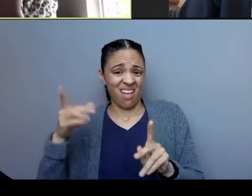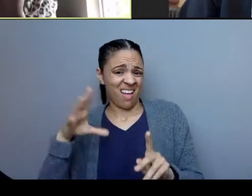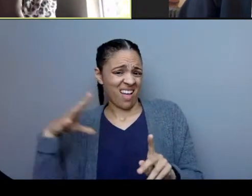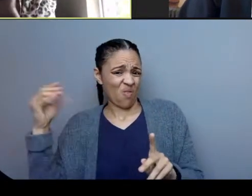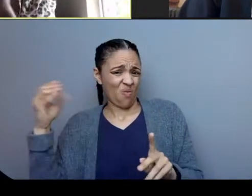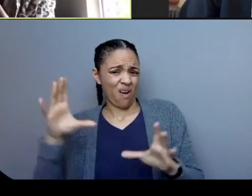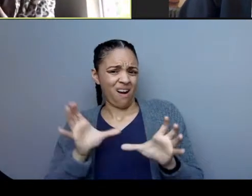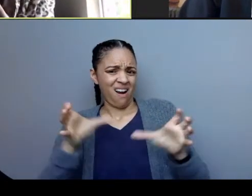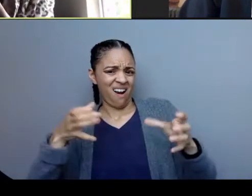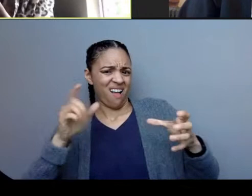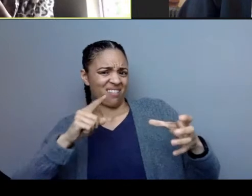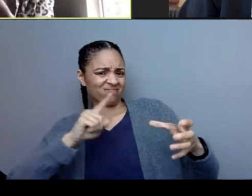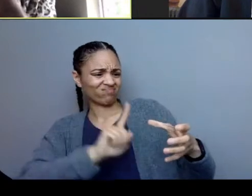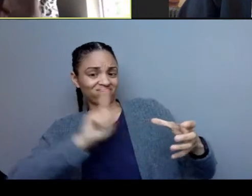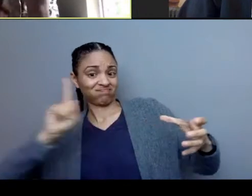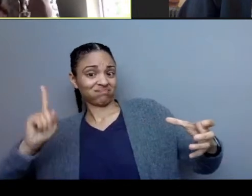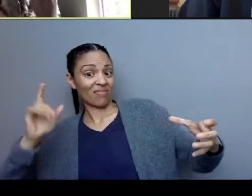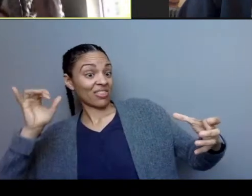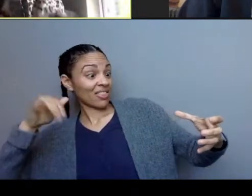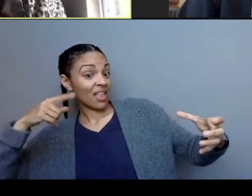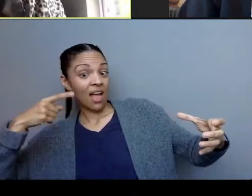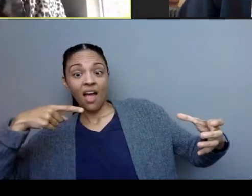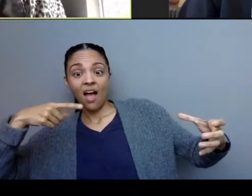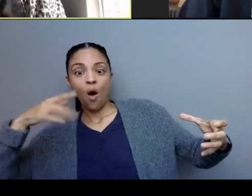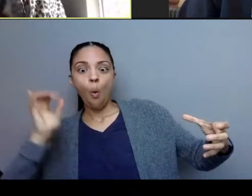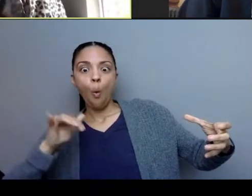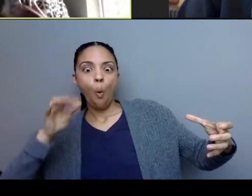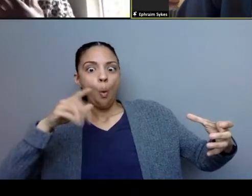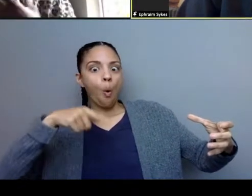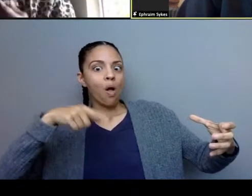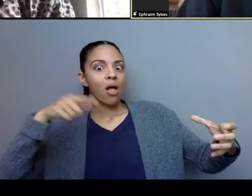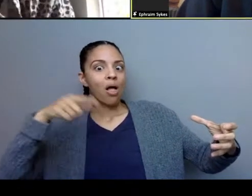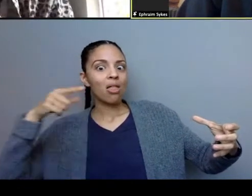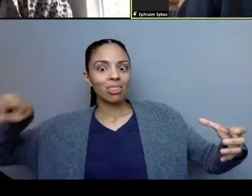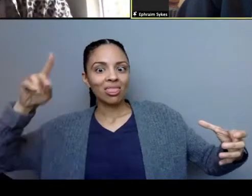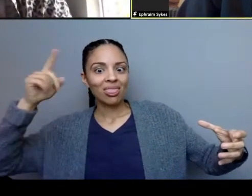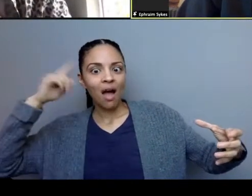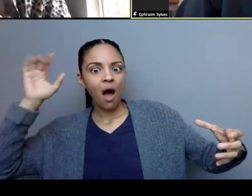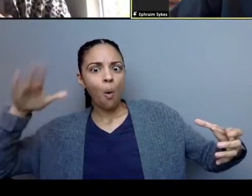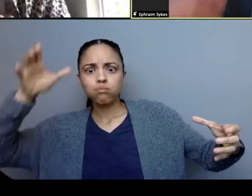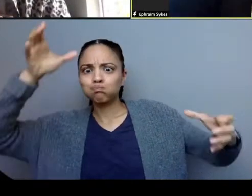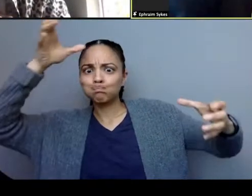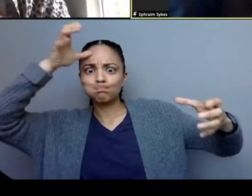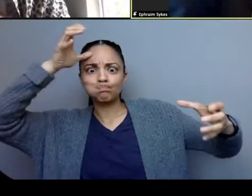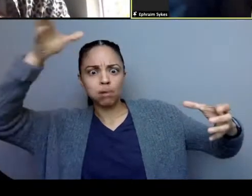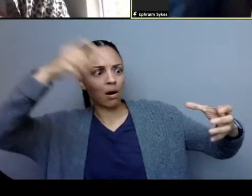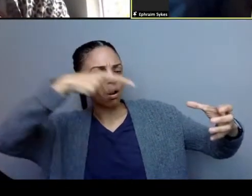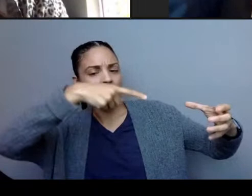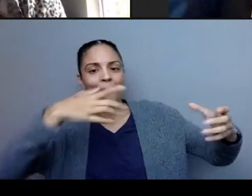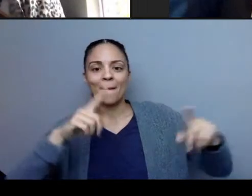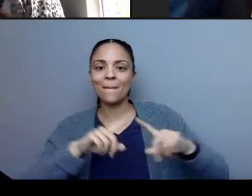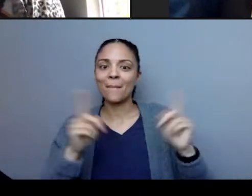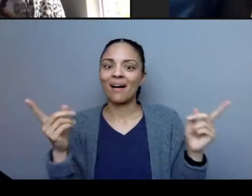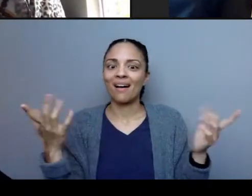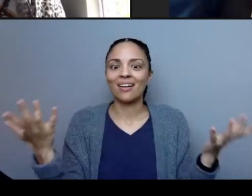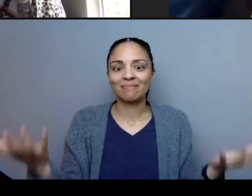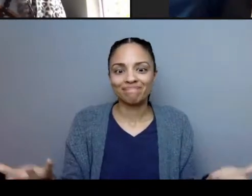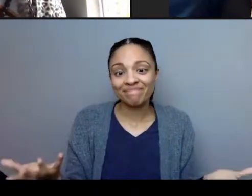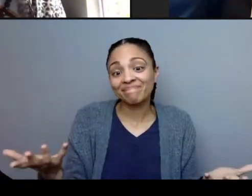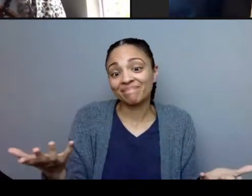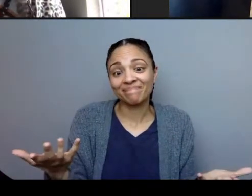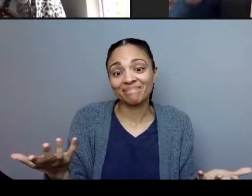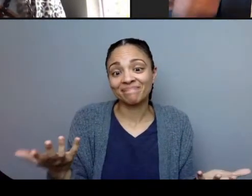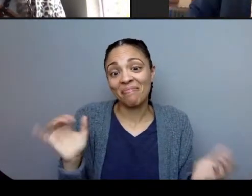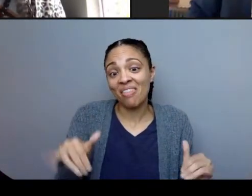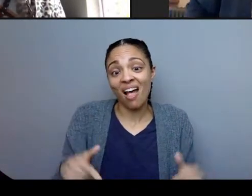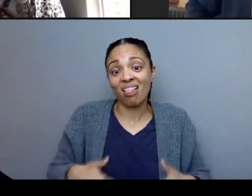genius, but it almost looks like they're astounded. Let's have some of your astoundingness now. You didn't even see that I came